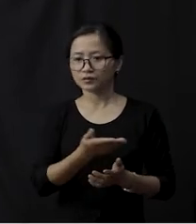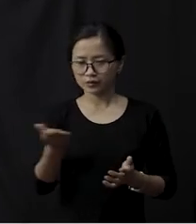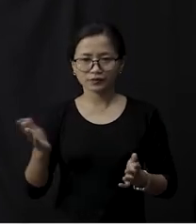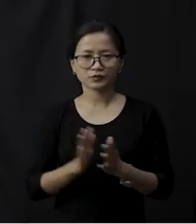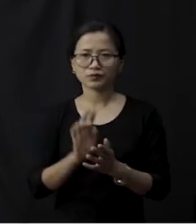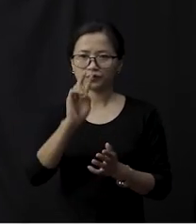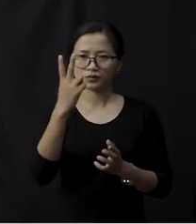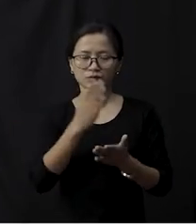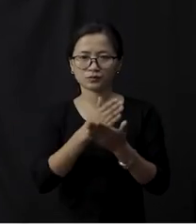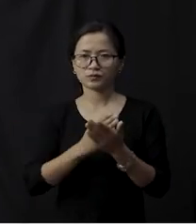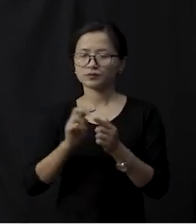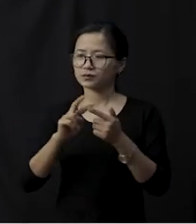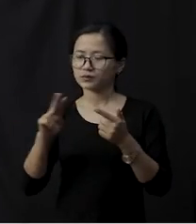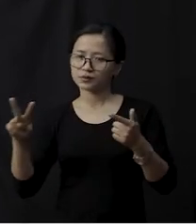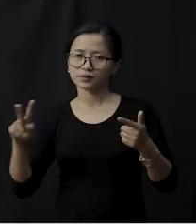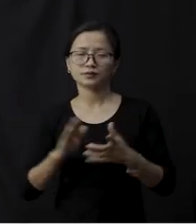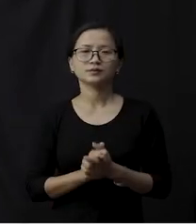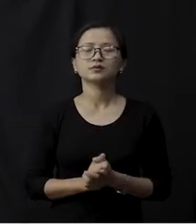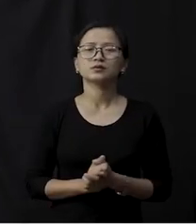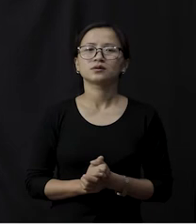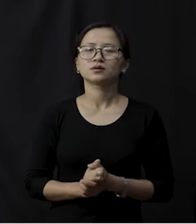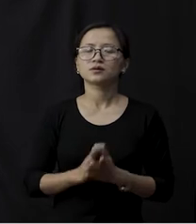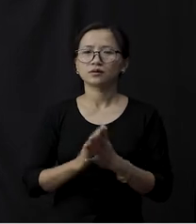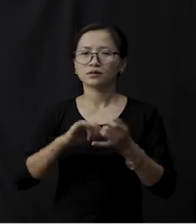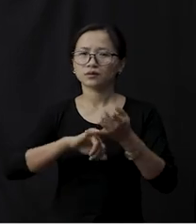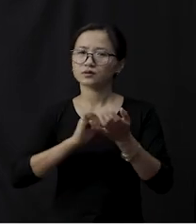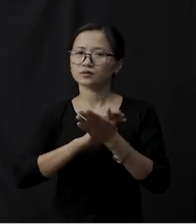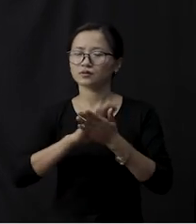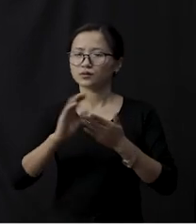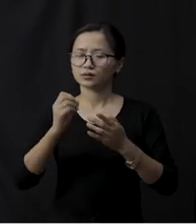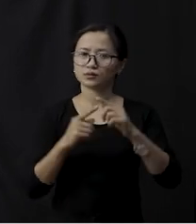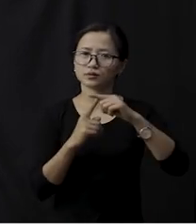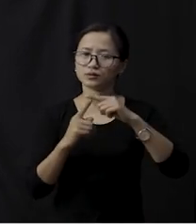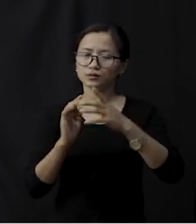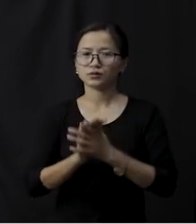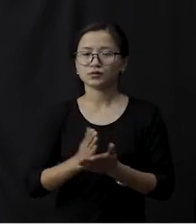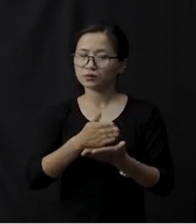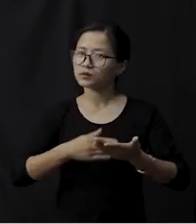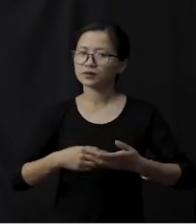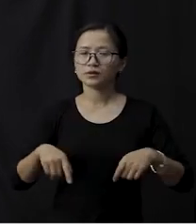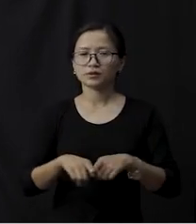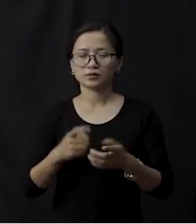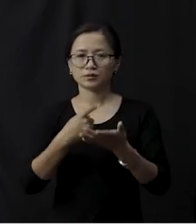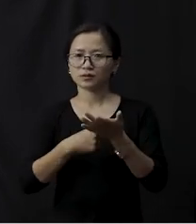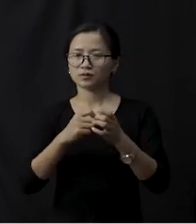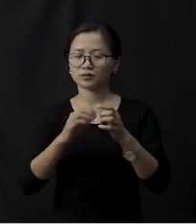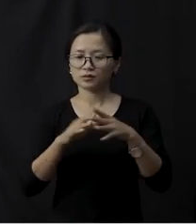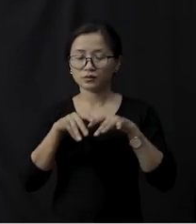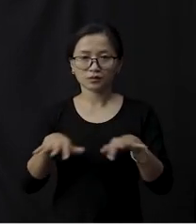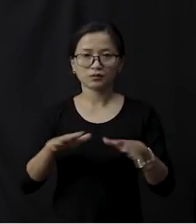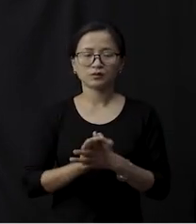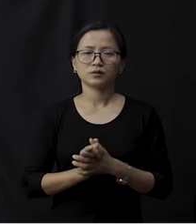we have two types. That is the shoot part and the root part, okay? Let's say it again,